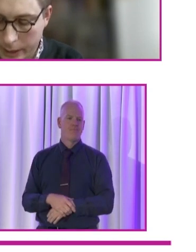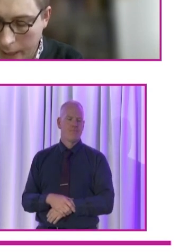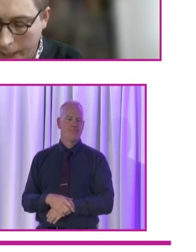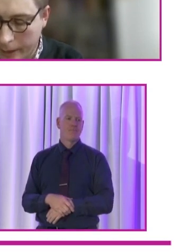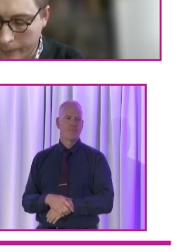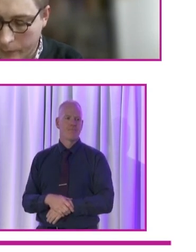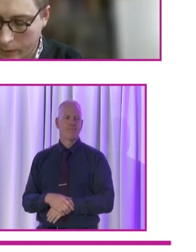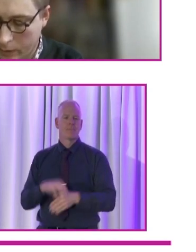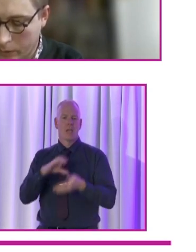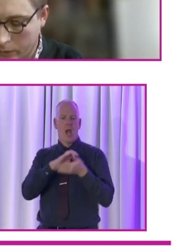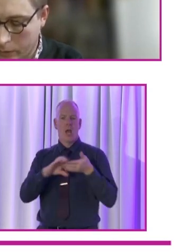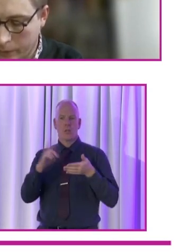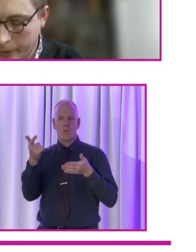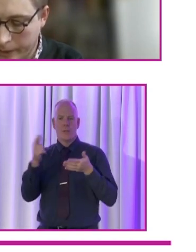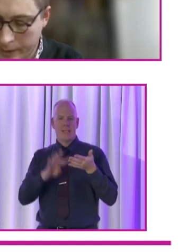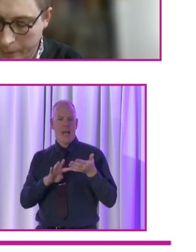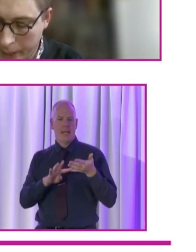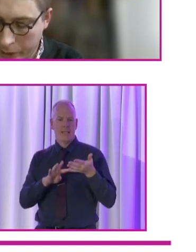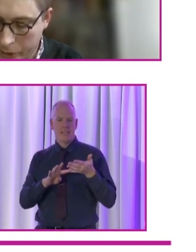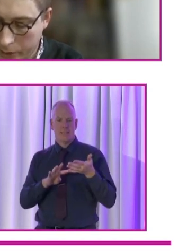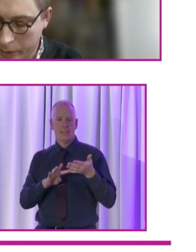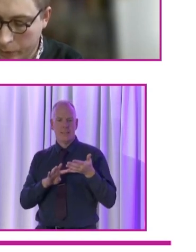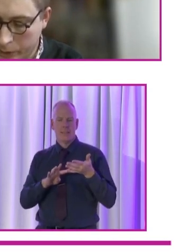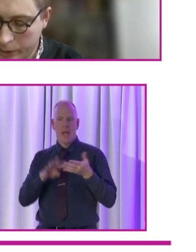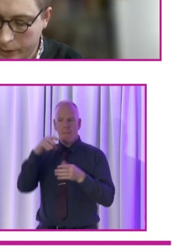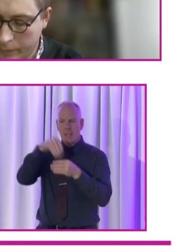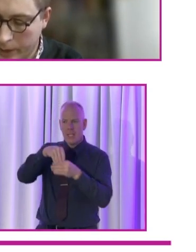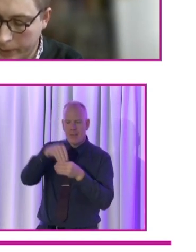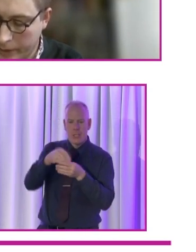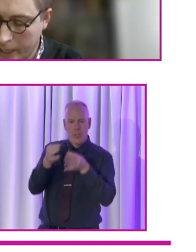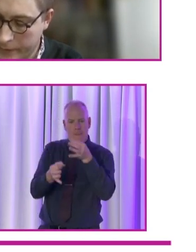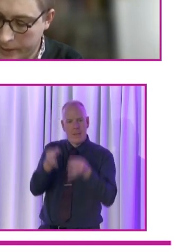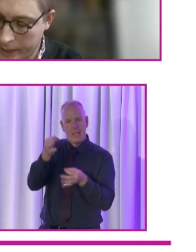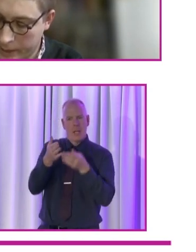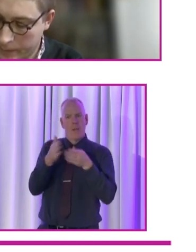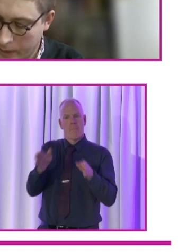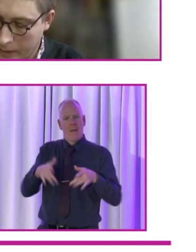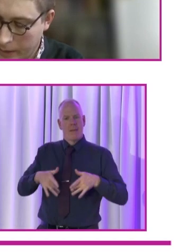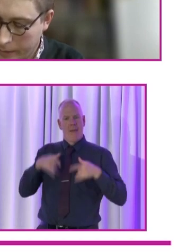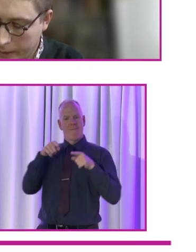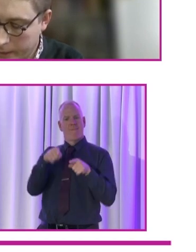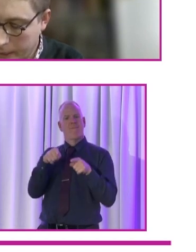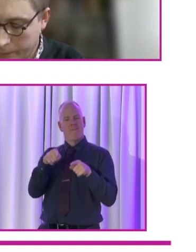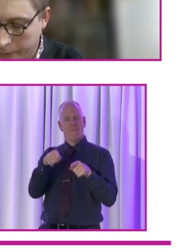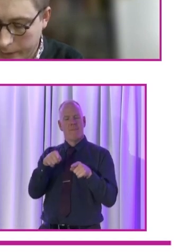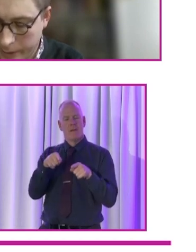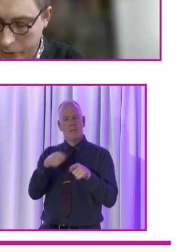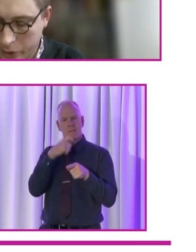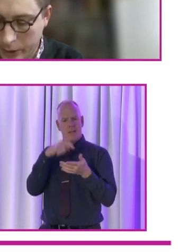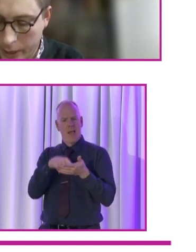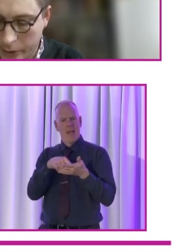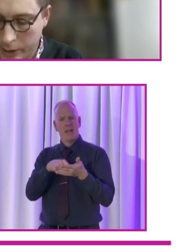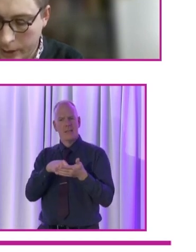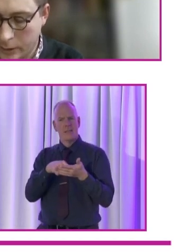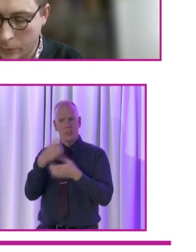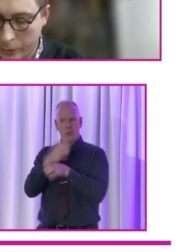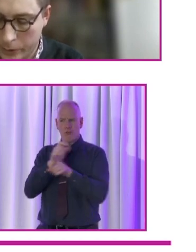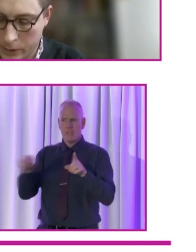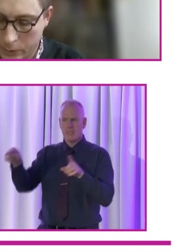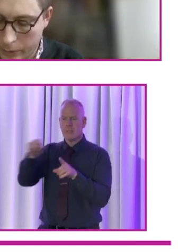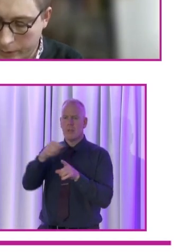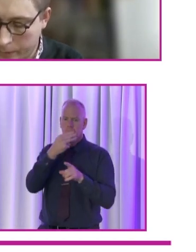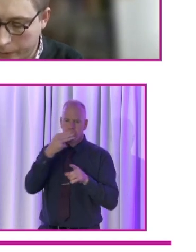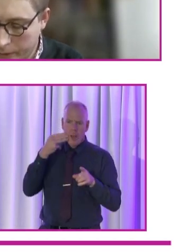Article 29 on the participation in political and public life states that state parties shall guarantee